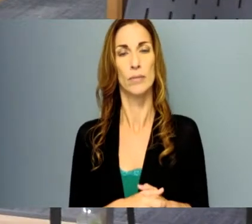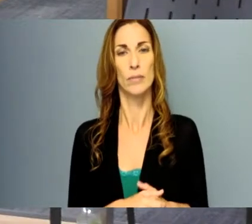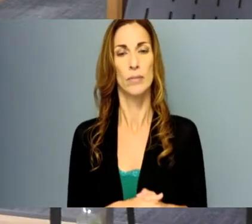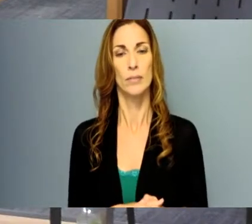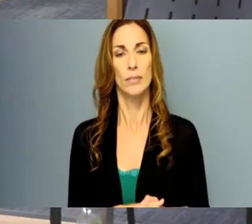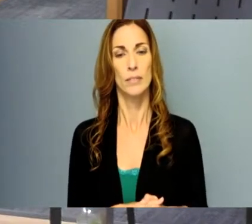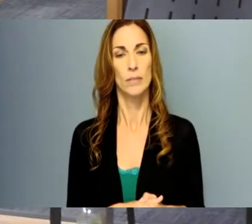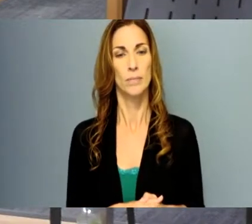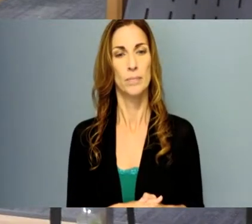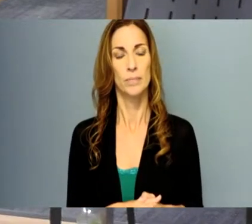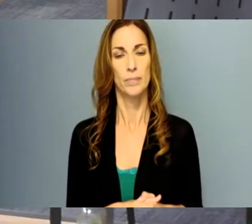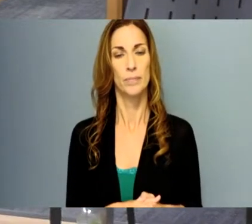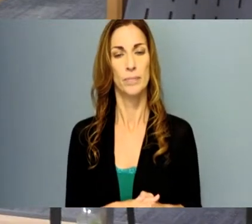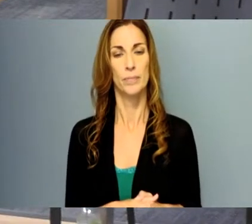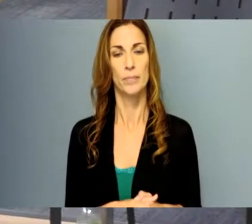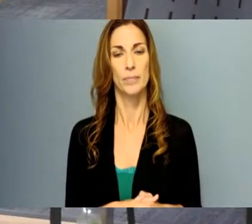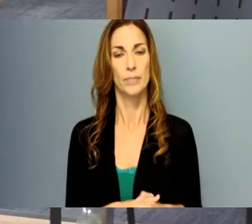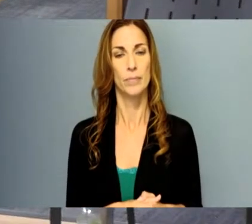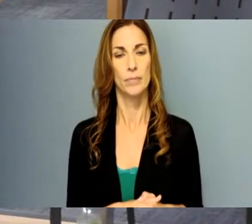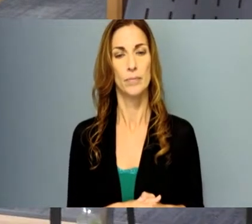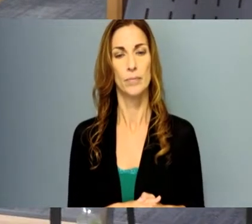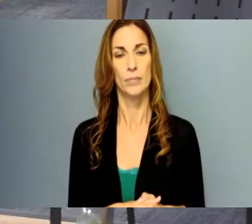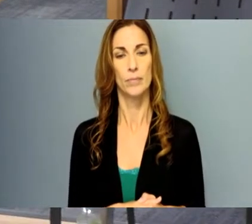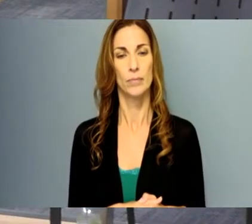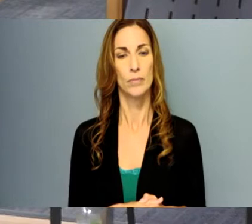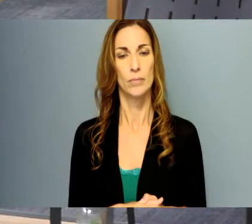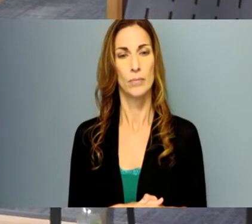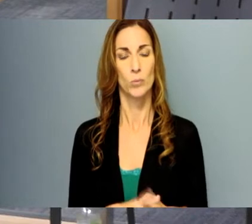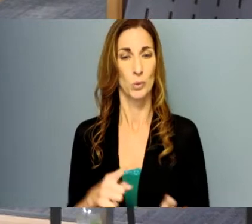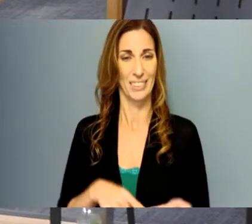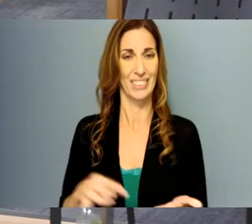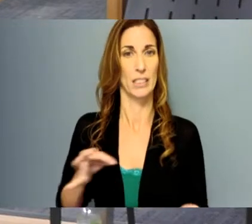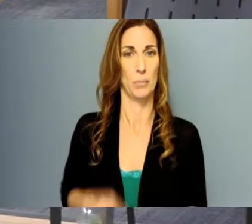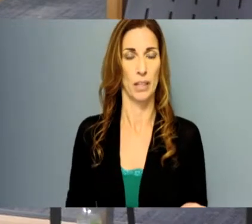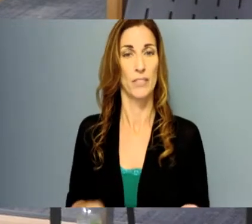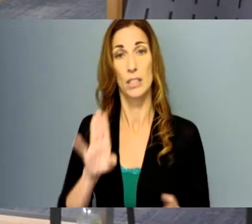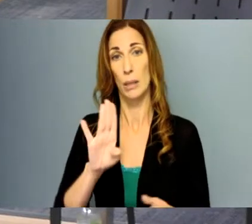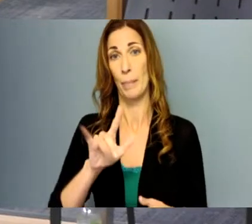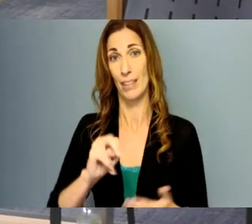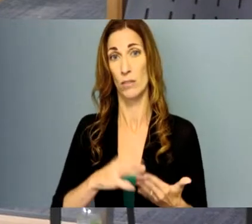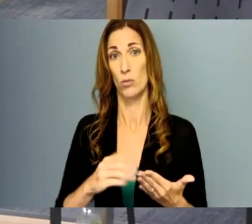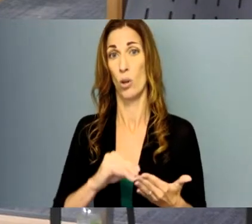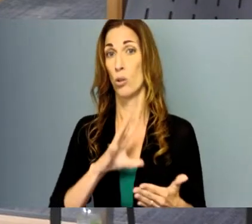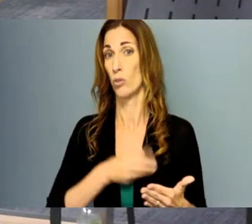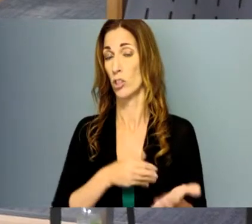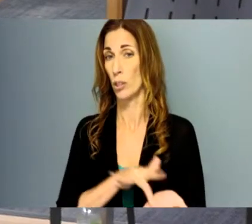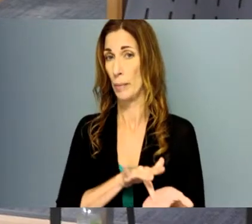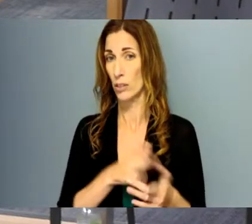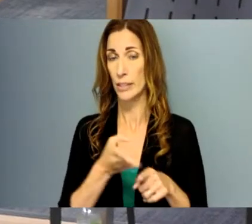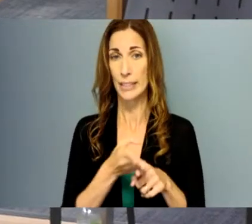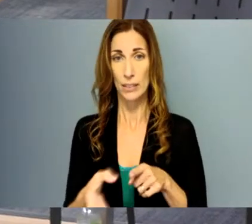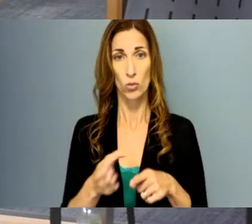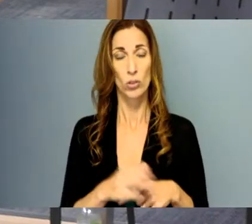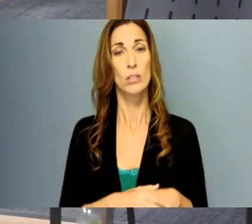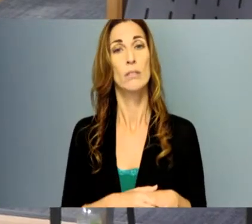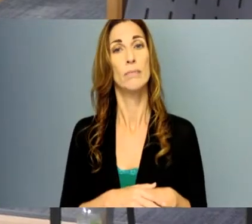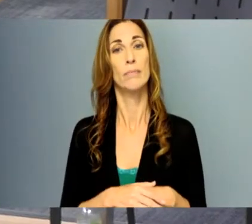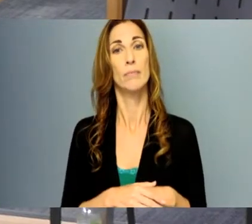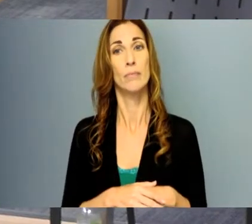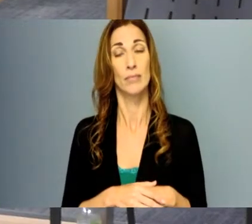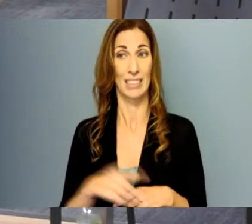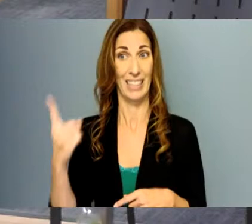is, this benefits the billion-dollar transgender medical industry, where a California doctor gets